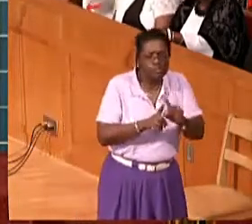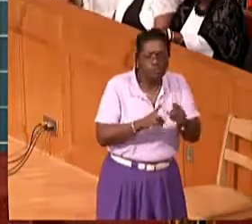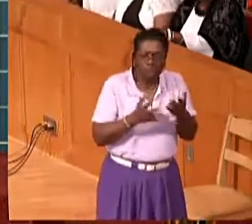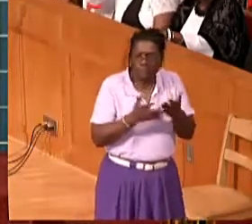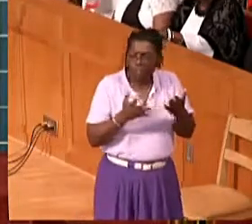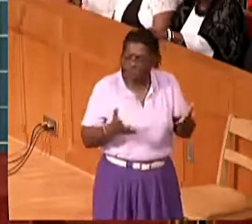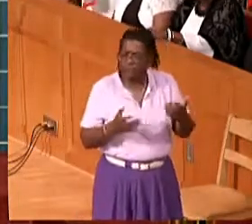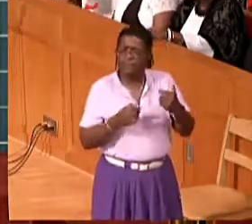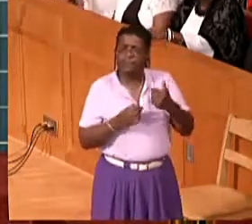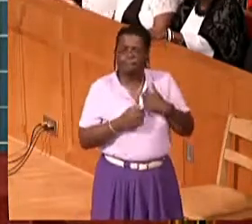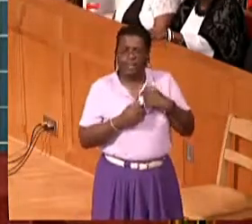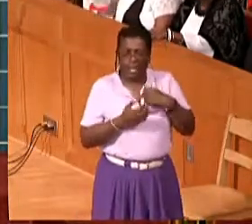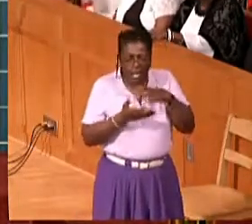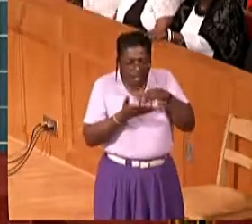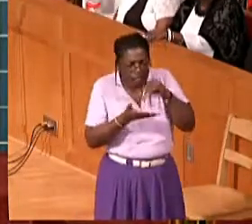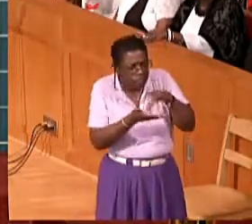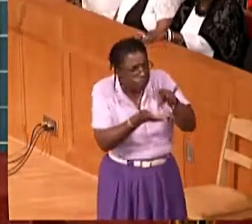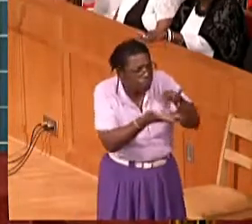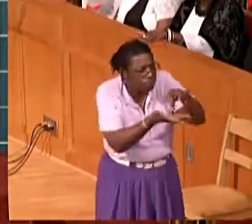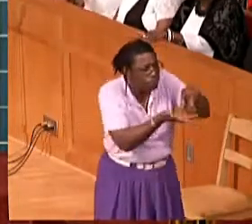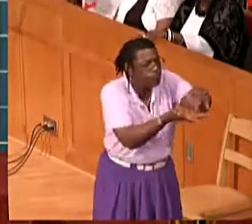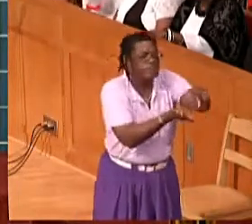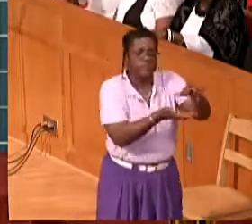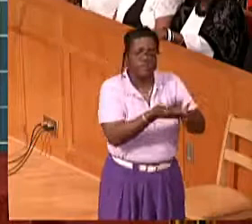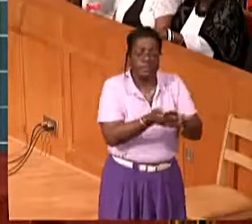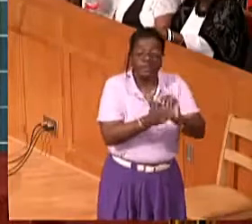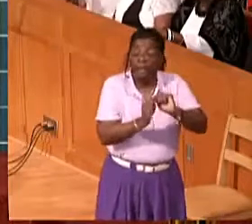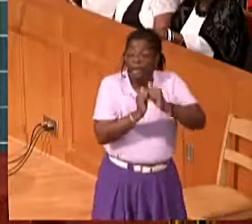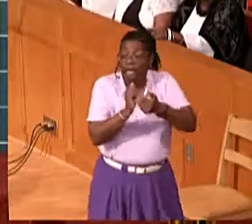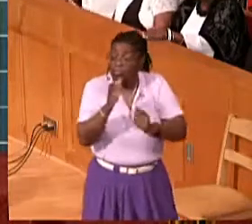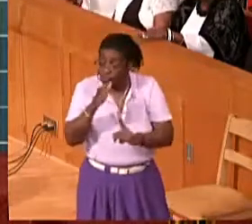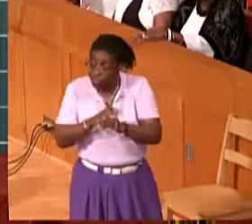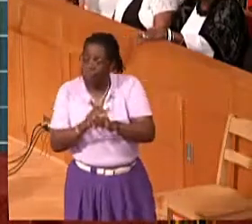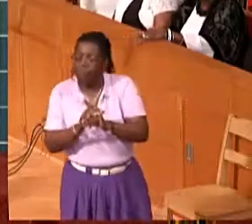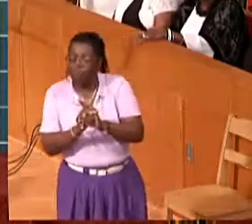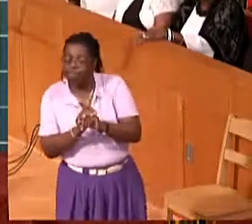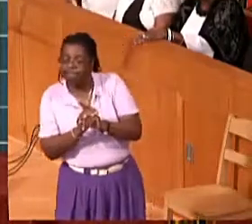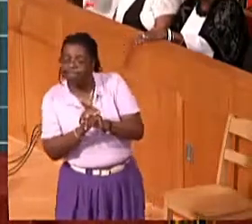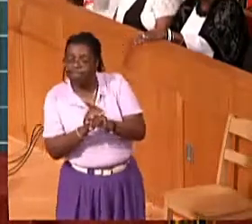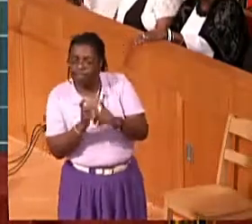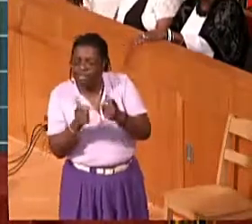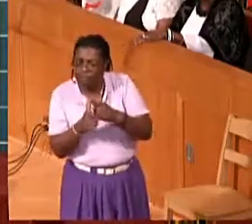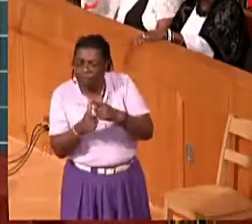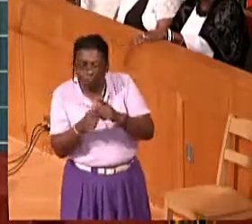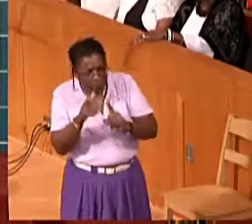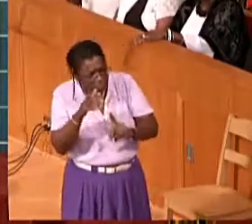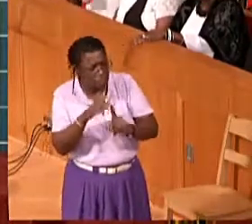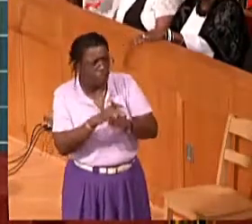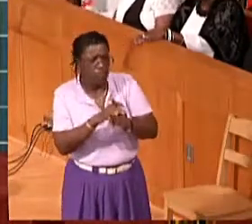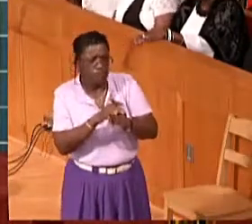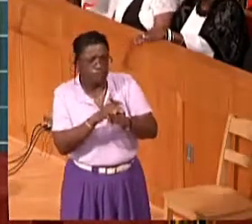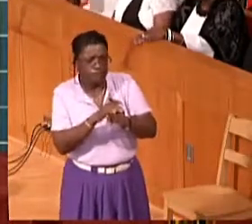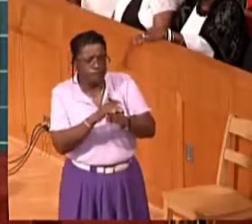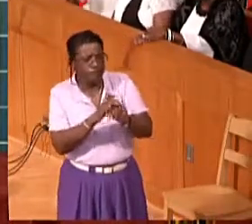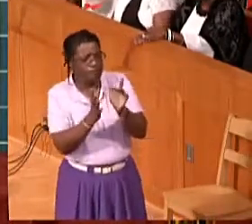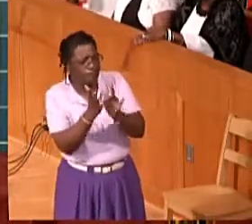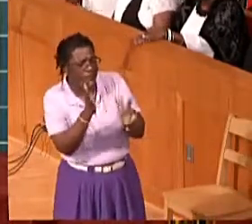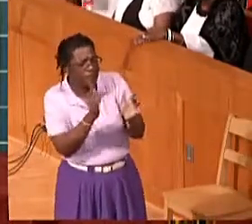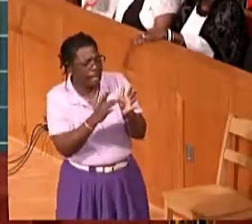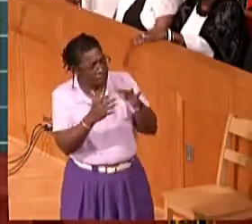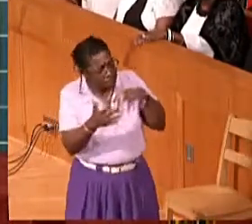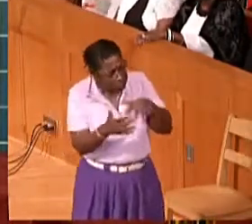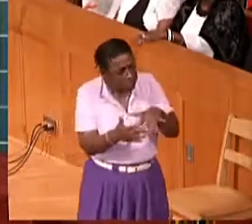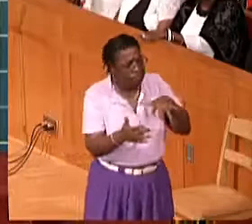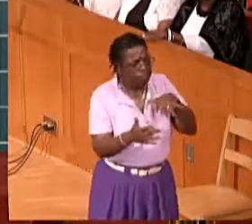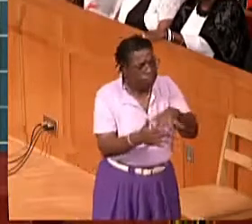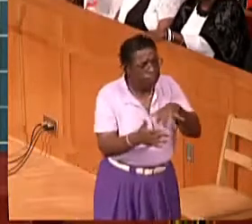You got time to write them down? I learned, first of all, how to show up. Come on, help me. And so I showed up for Bible study. I